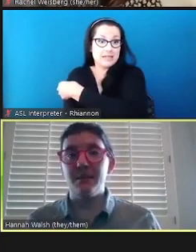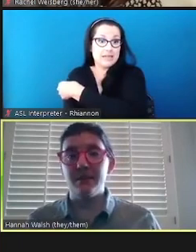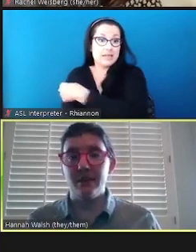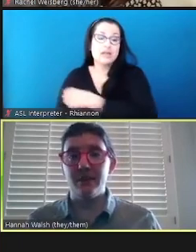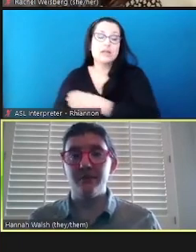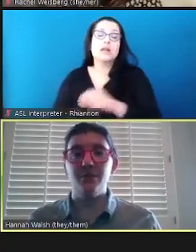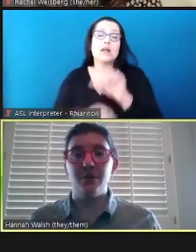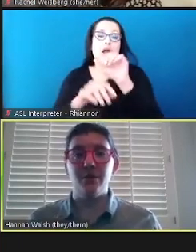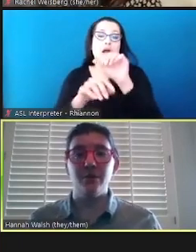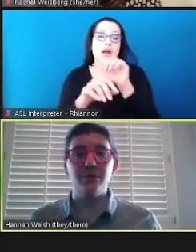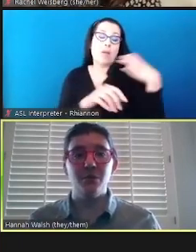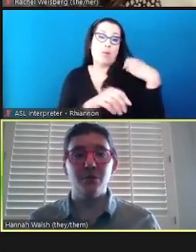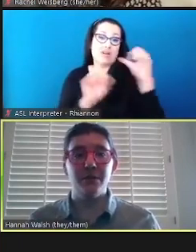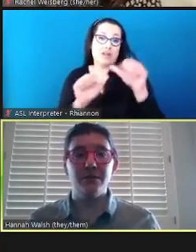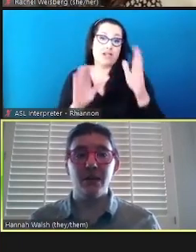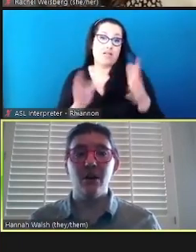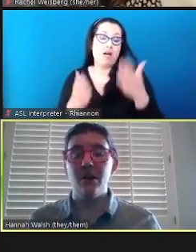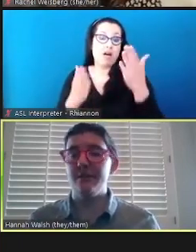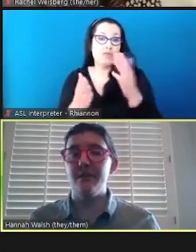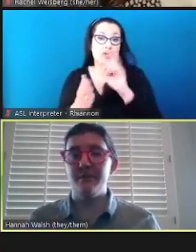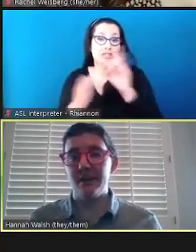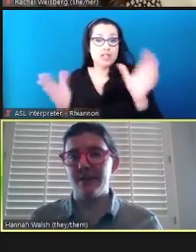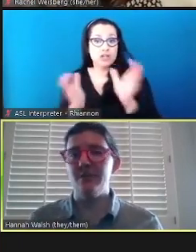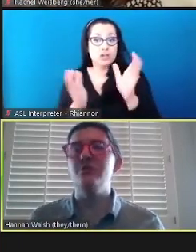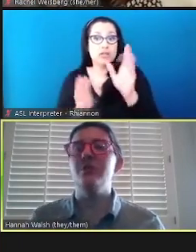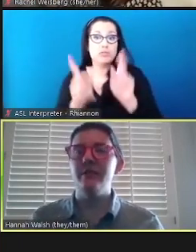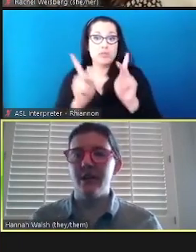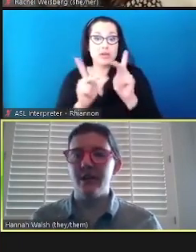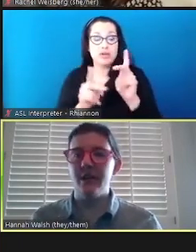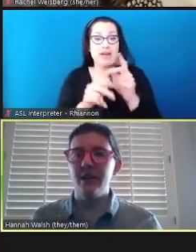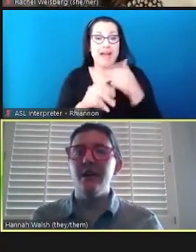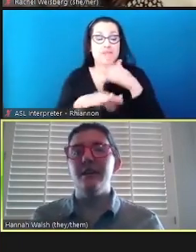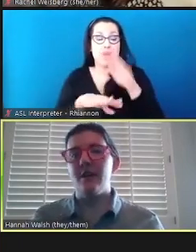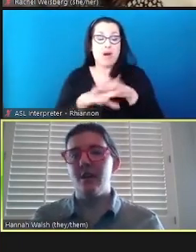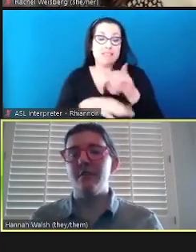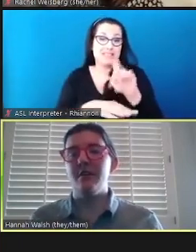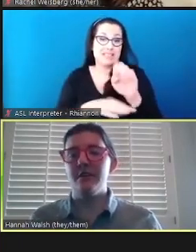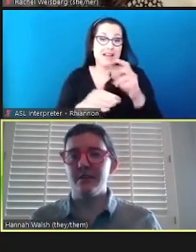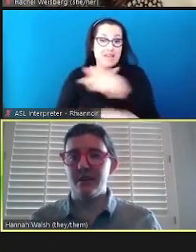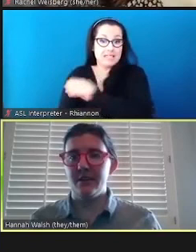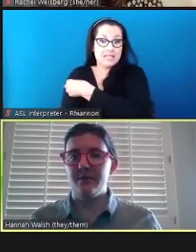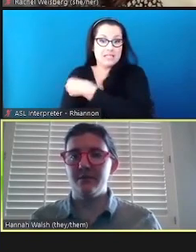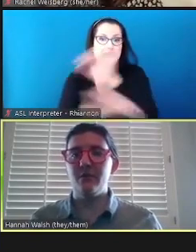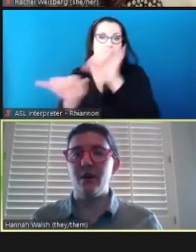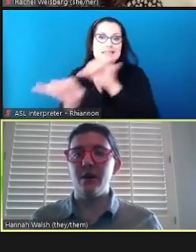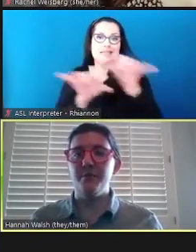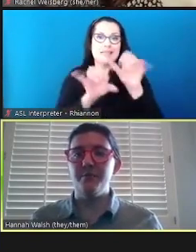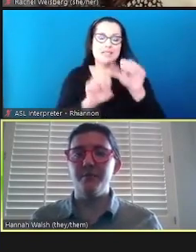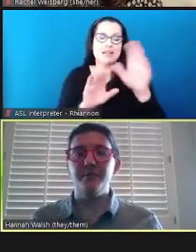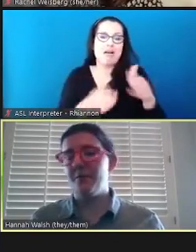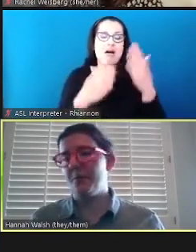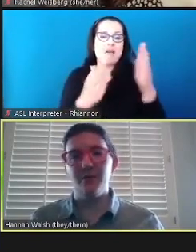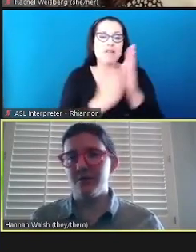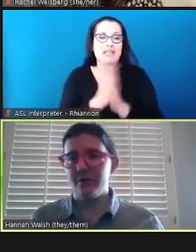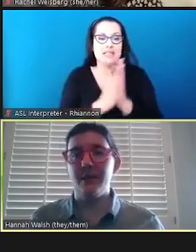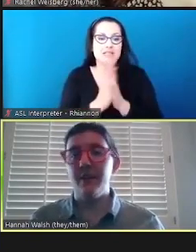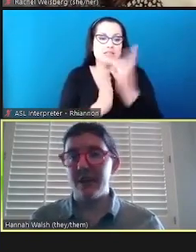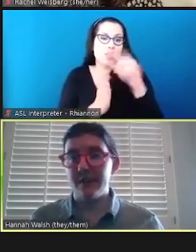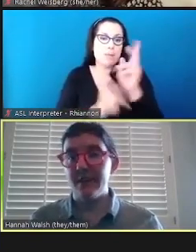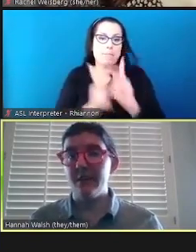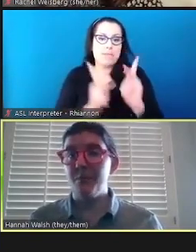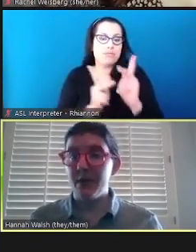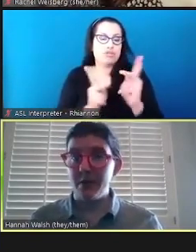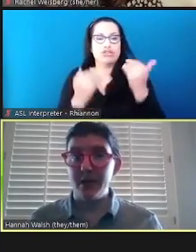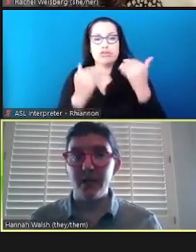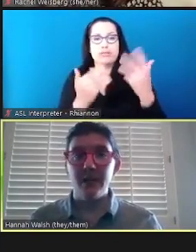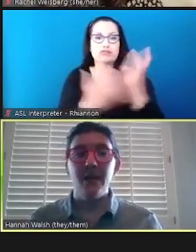same incentives to encourage employees to get on-site vaccines, just like they could offer the incentives for people just to get